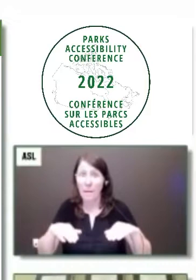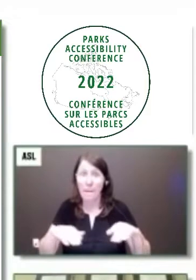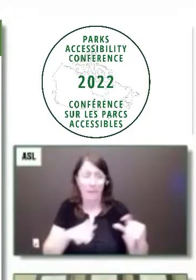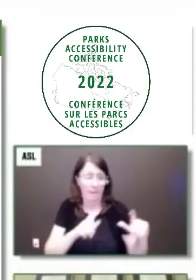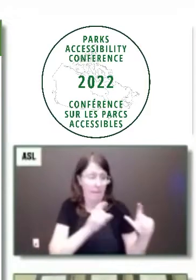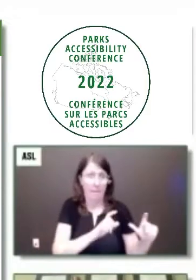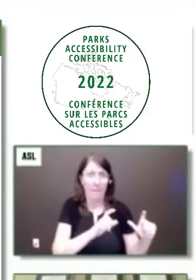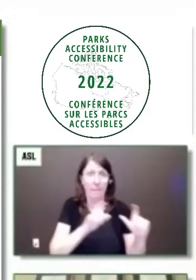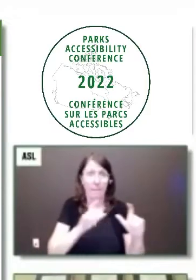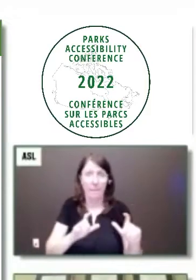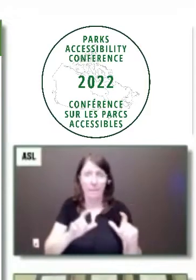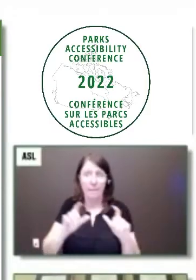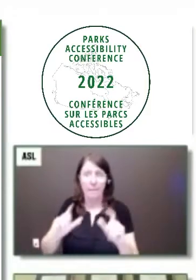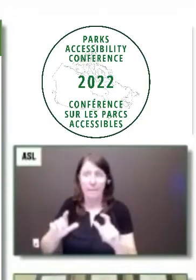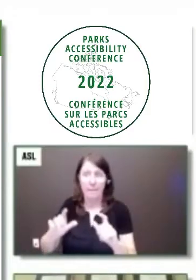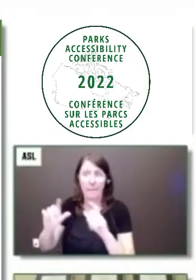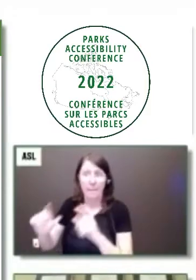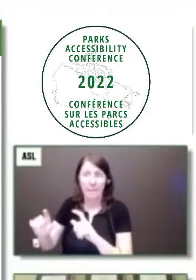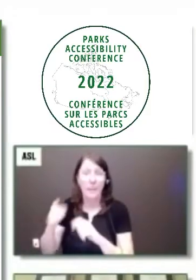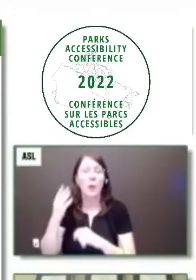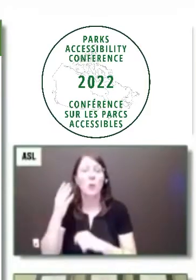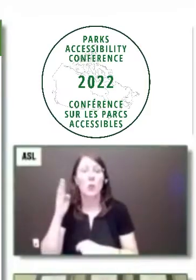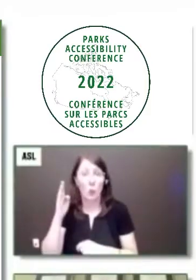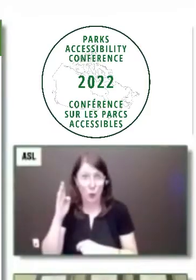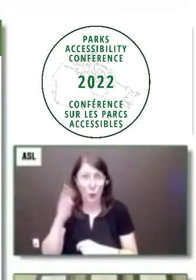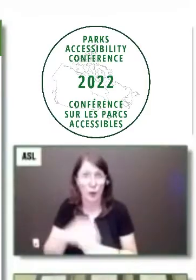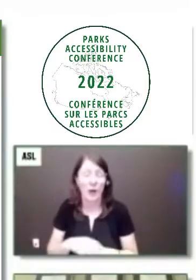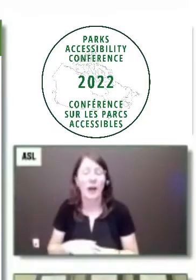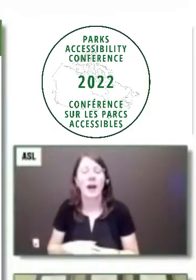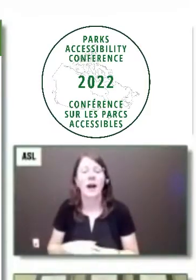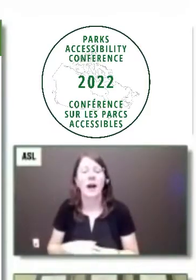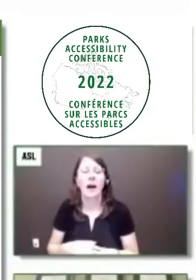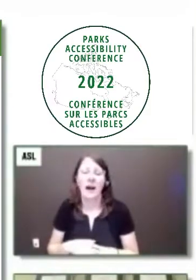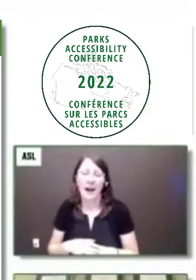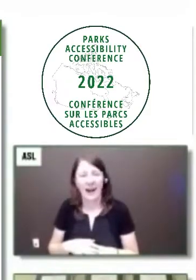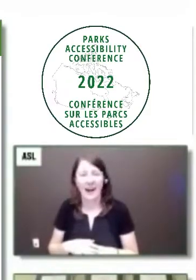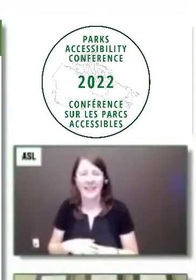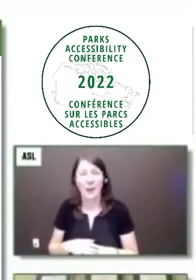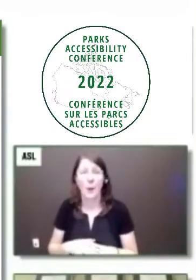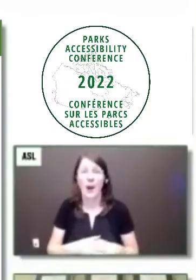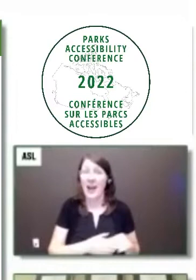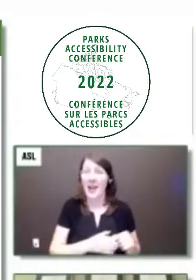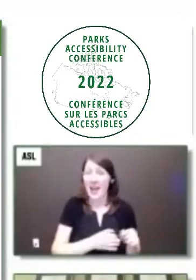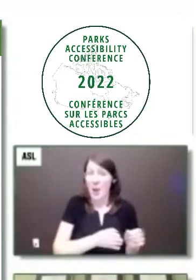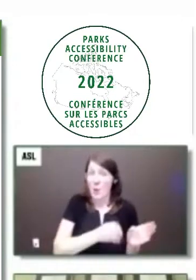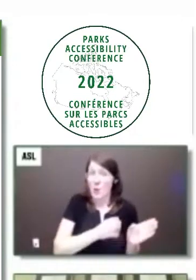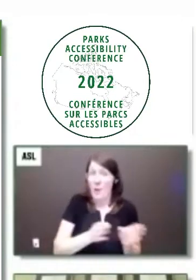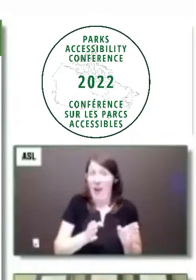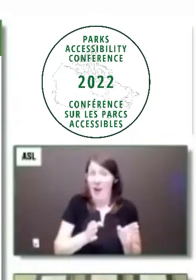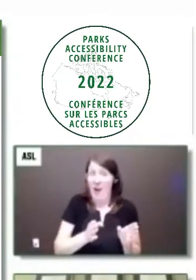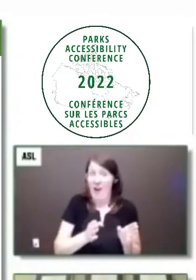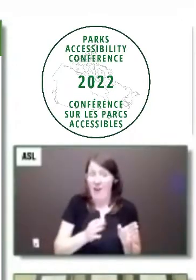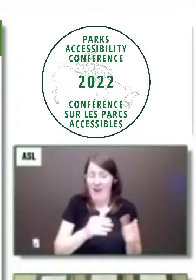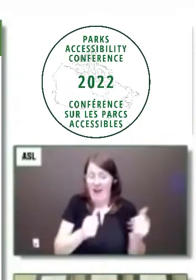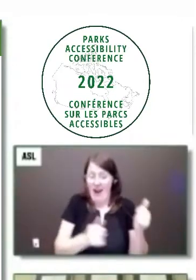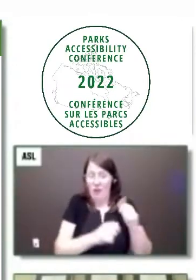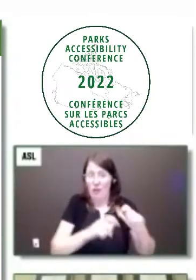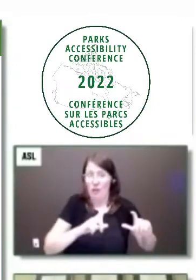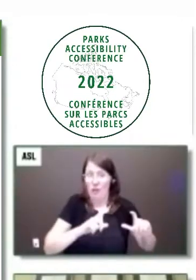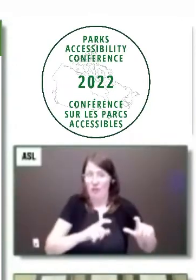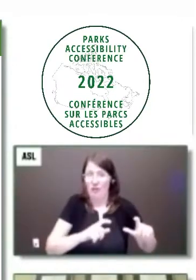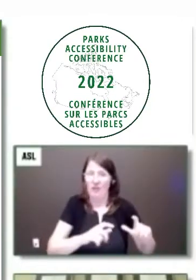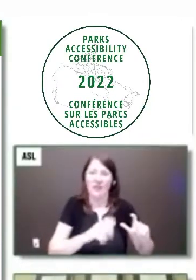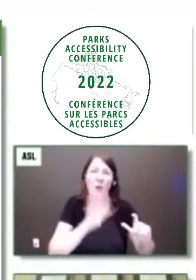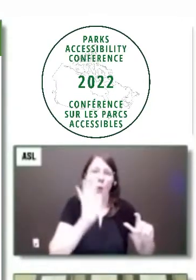that whatever is above them in terms of the process, so weather is right below prepare, obstacles and hazards are